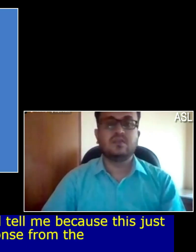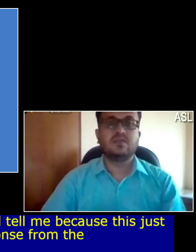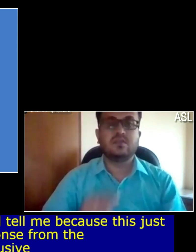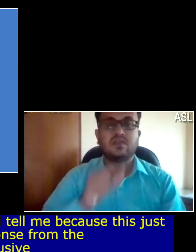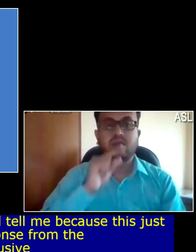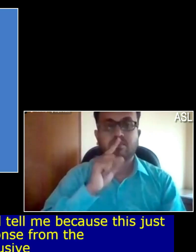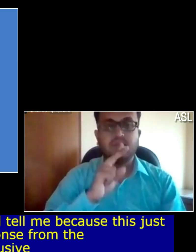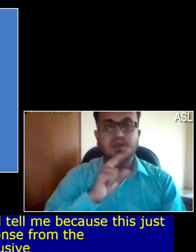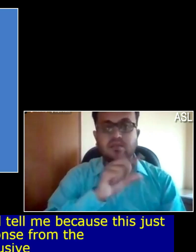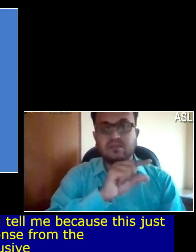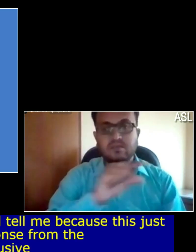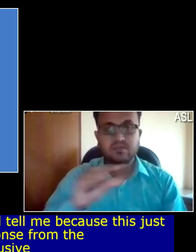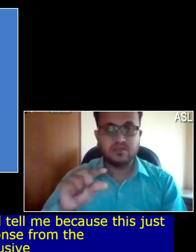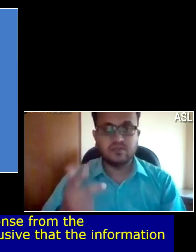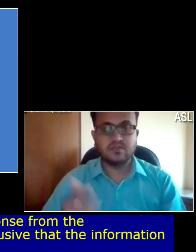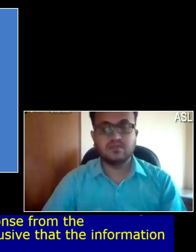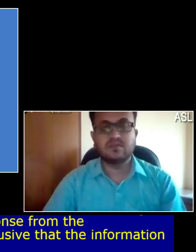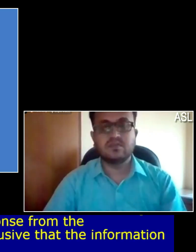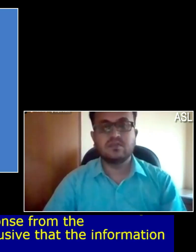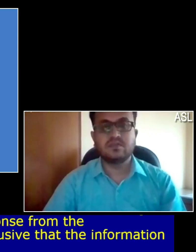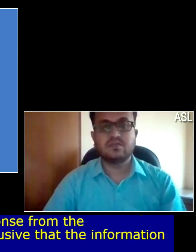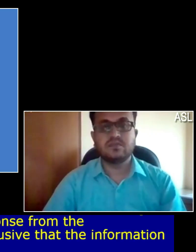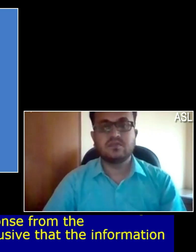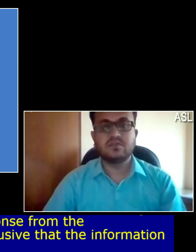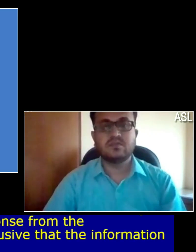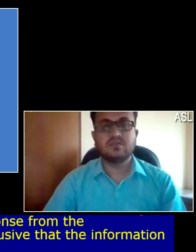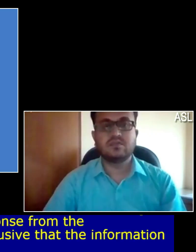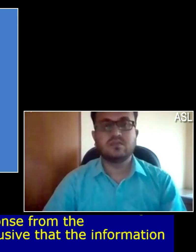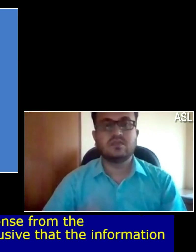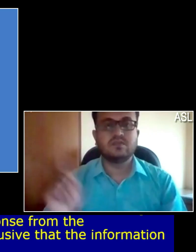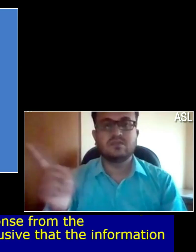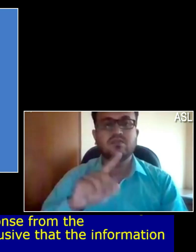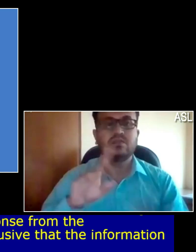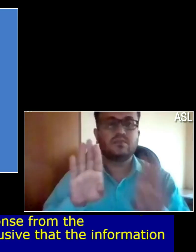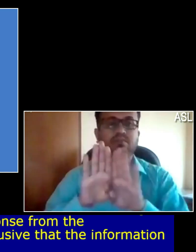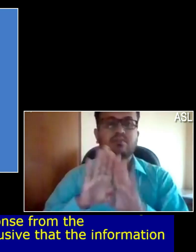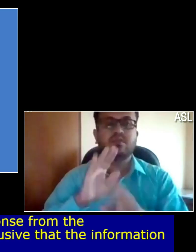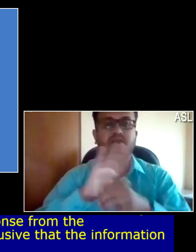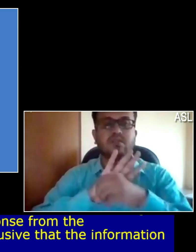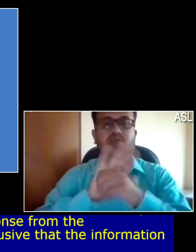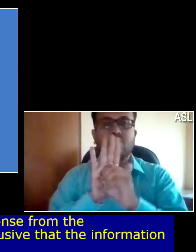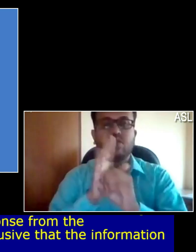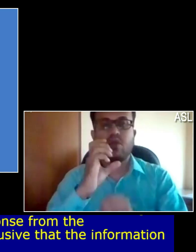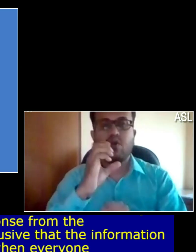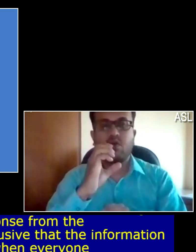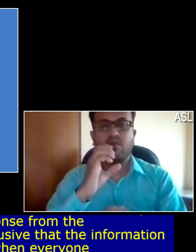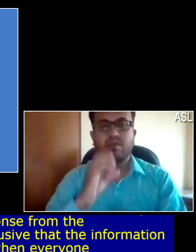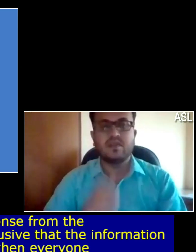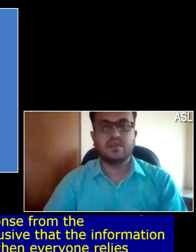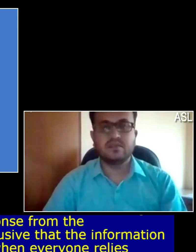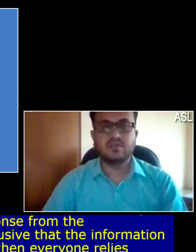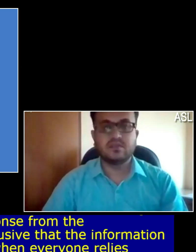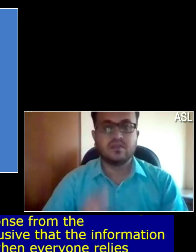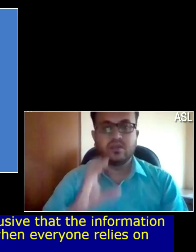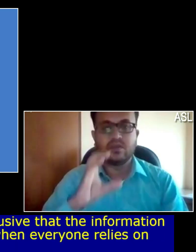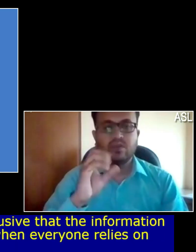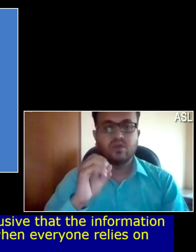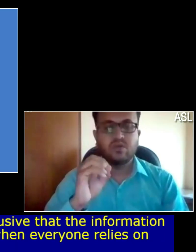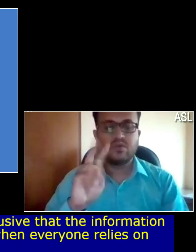in this time when everyone is in a lockdown mode, everyone relies on internet. A person who's visually impaired, is that person able